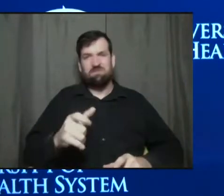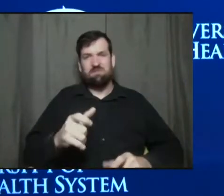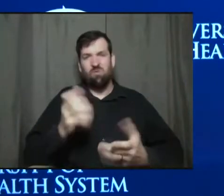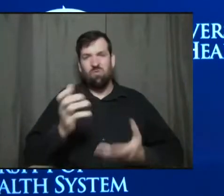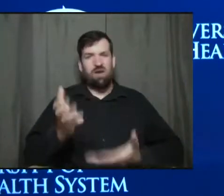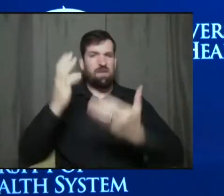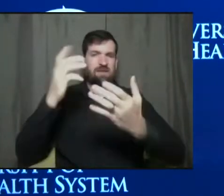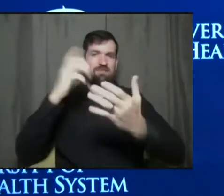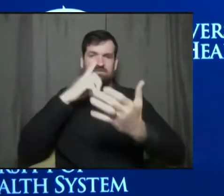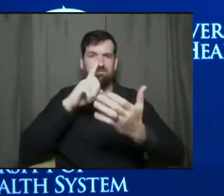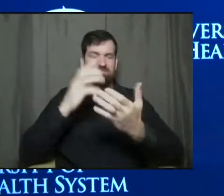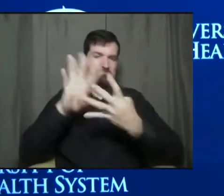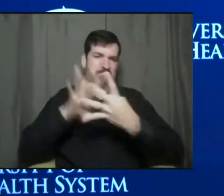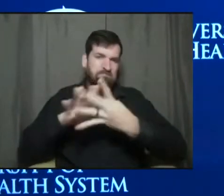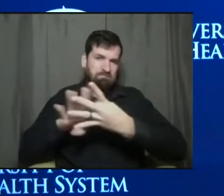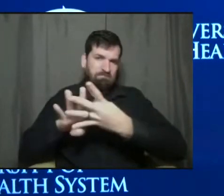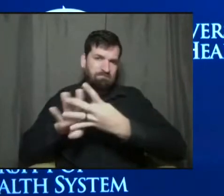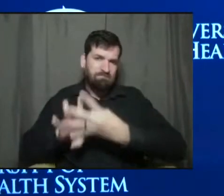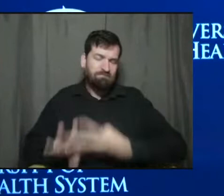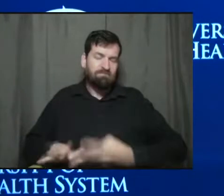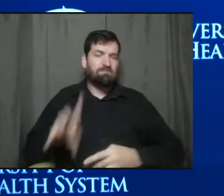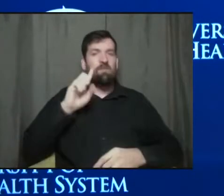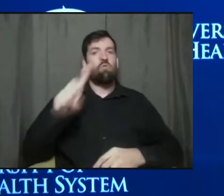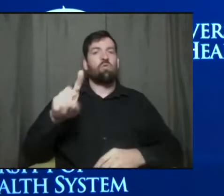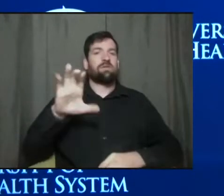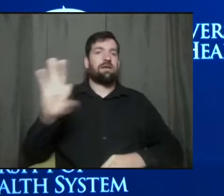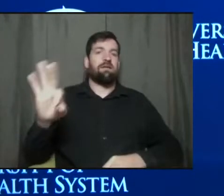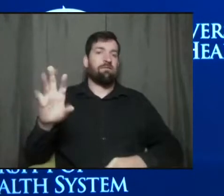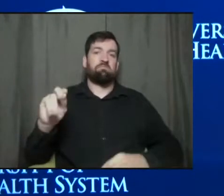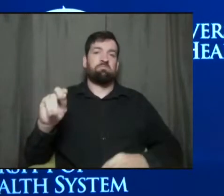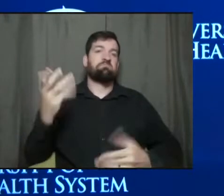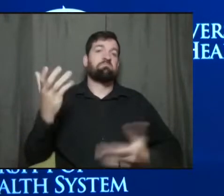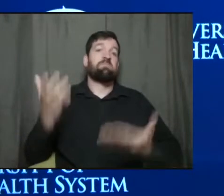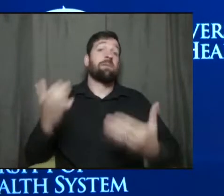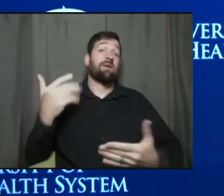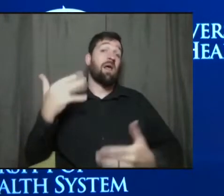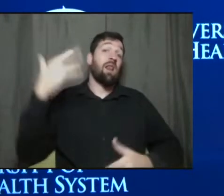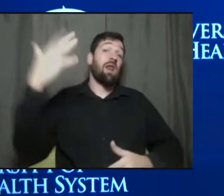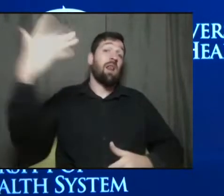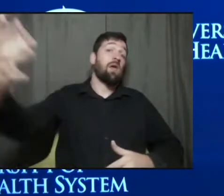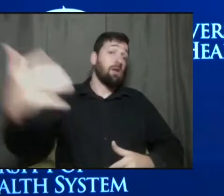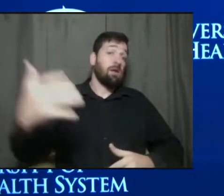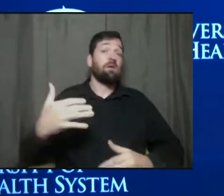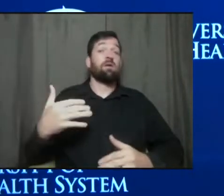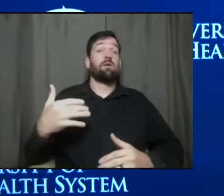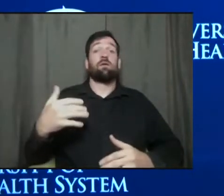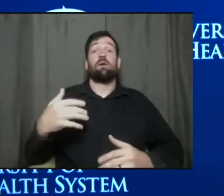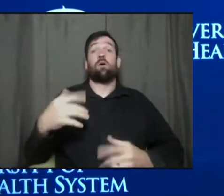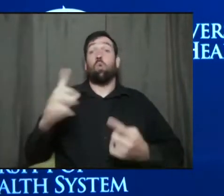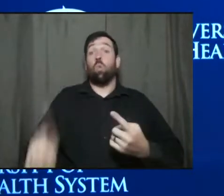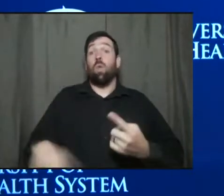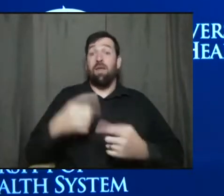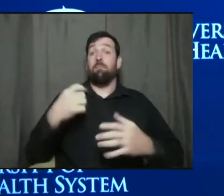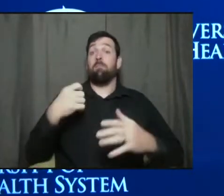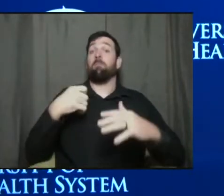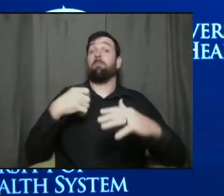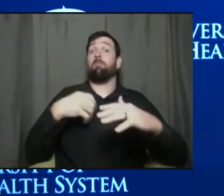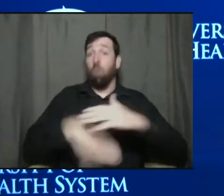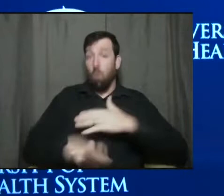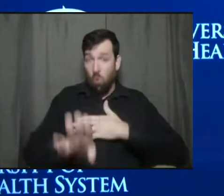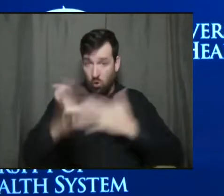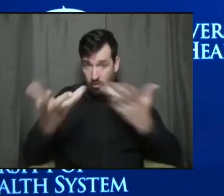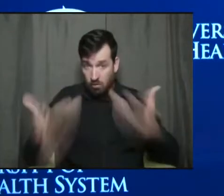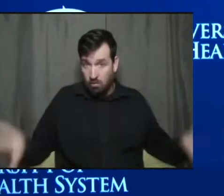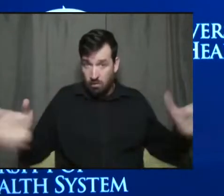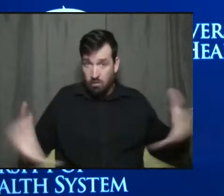yet. That may be, but that could come someday. We do screen for it at birth, though. Yeah. So I think that's a standard